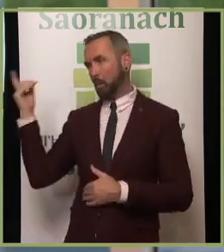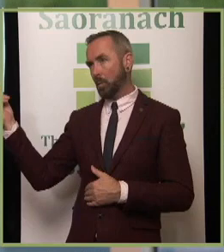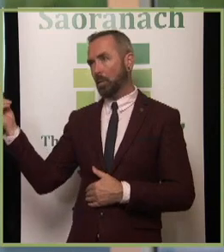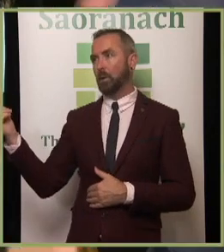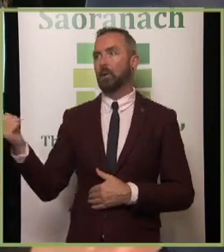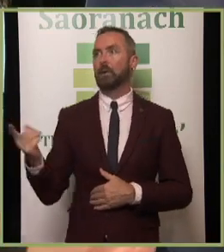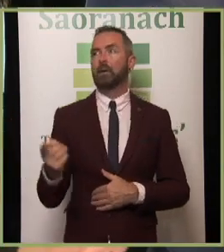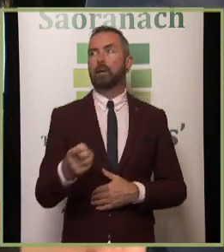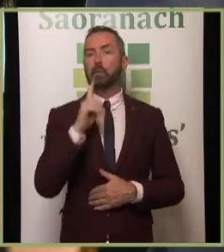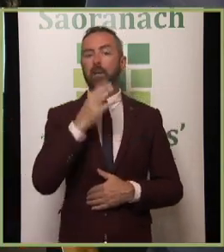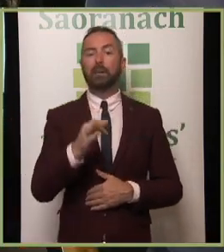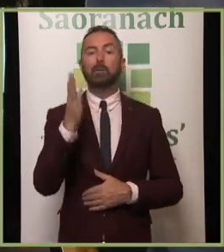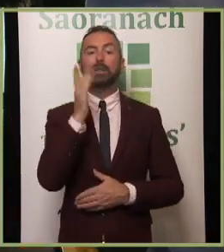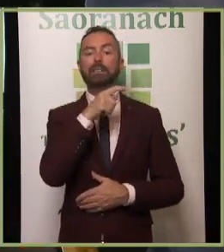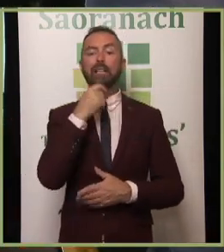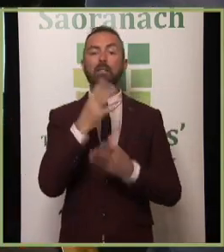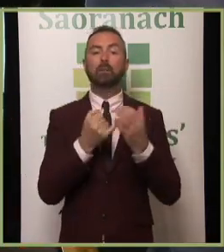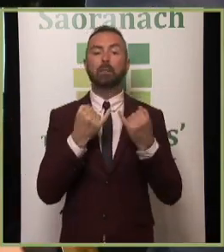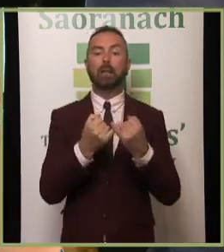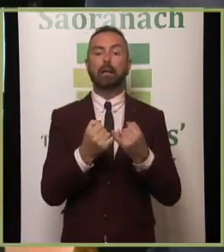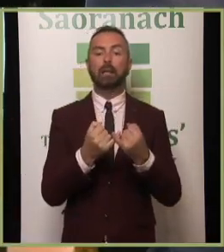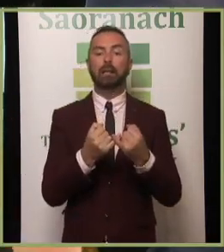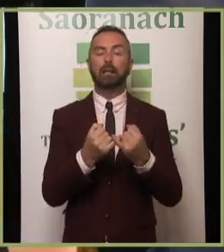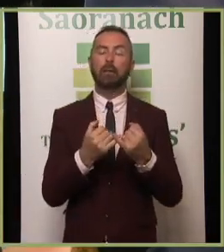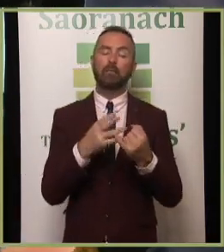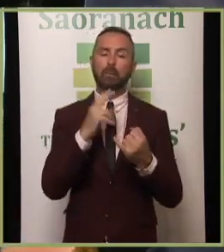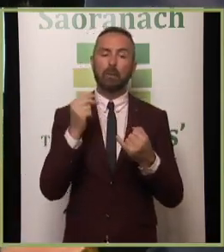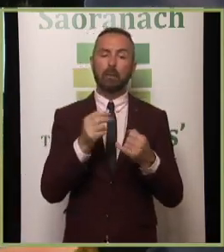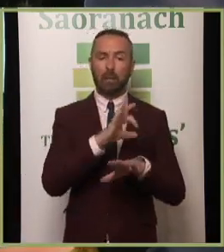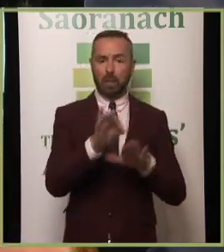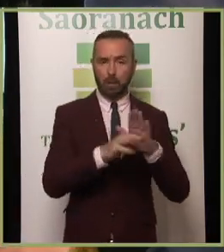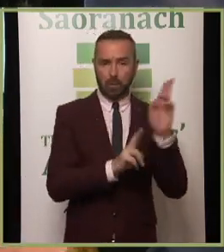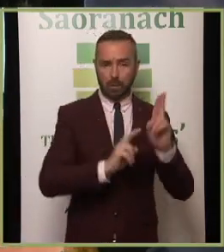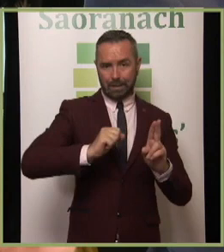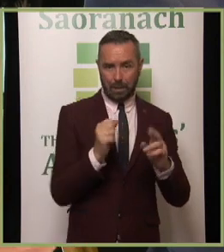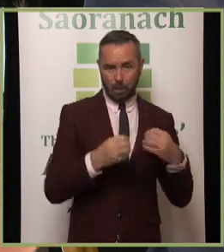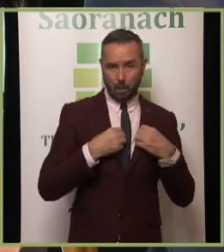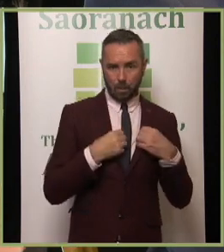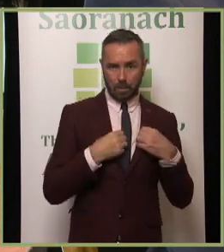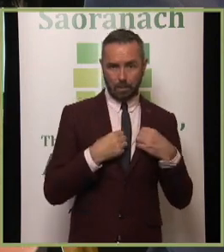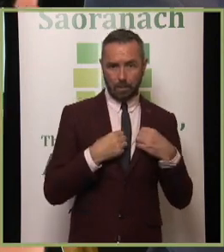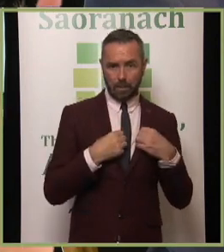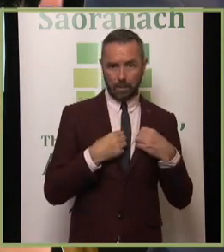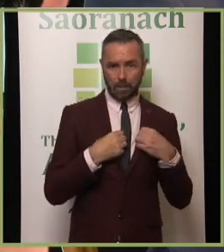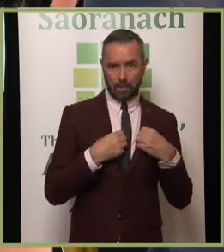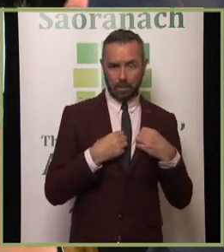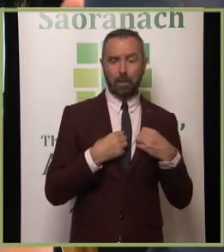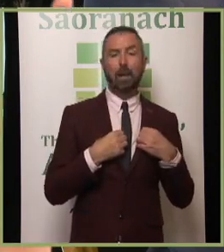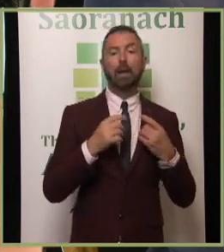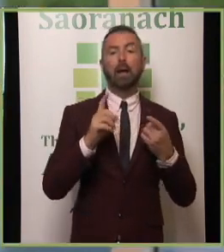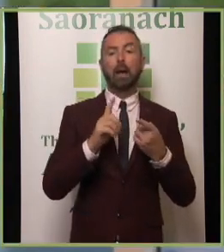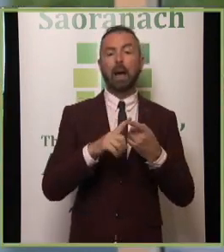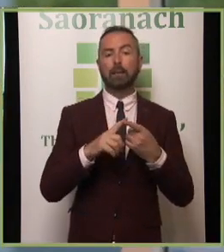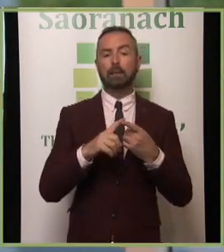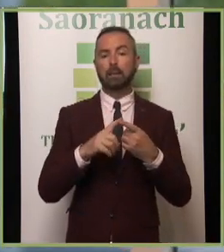wording. So if we said something like then, and would this cover Table 1? The state should maintain ownership and control of state-owned woodland and